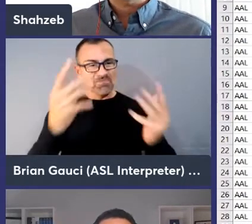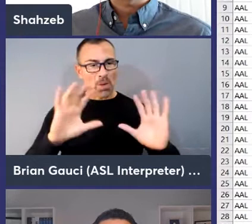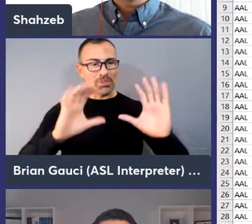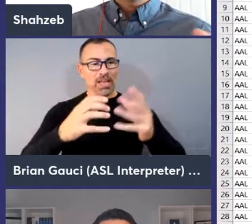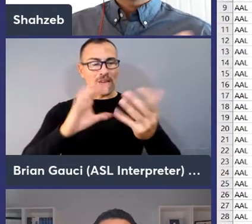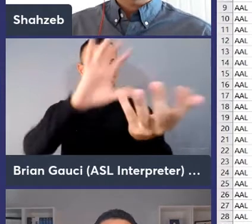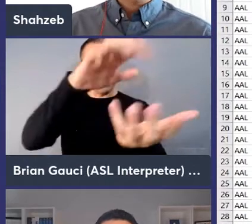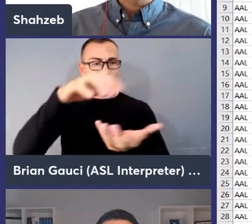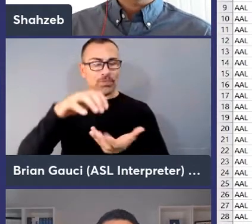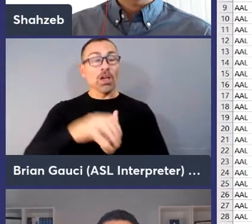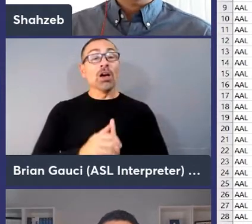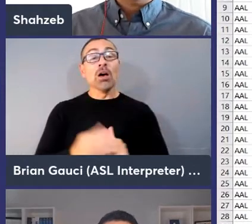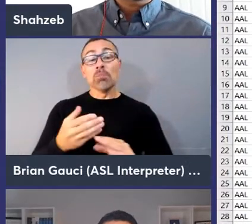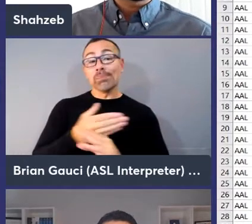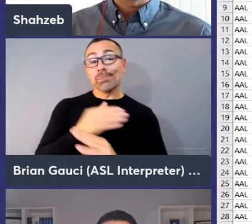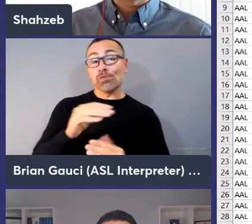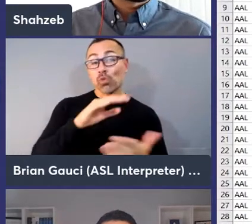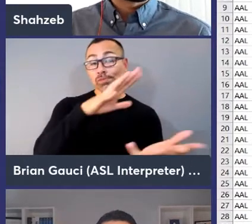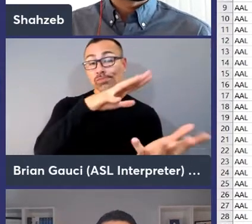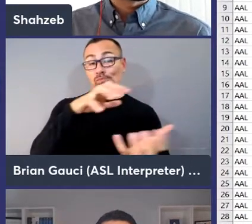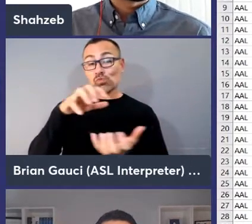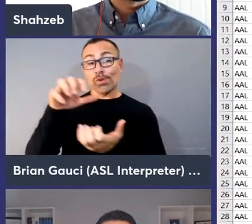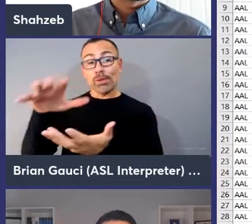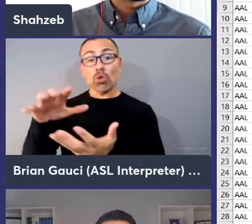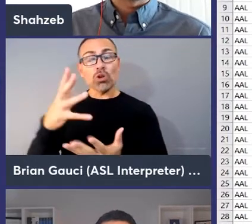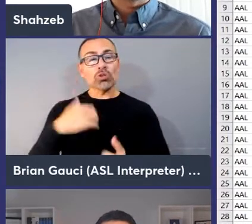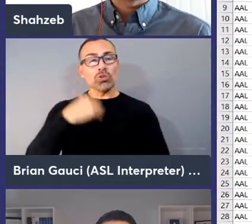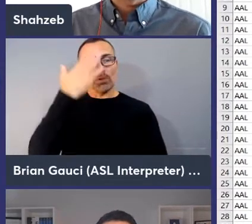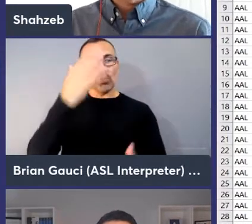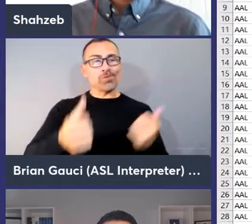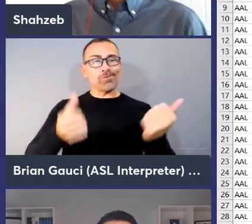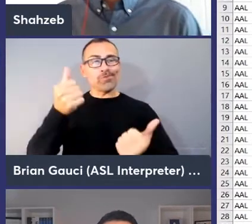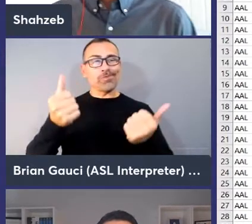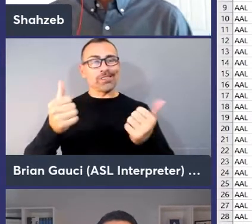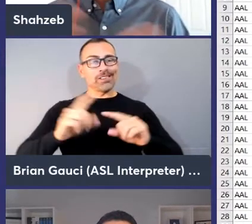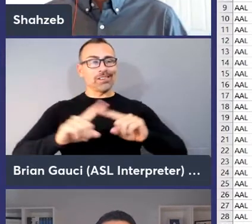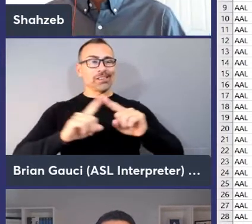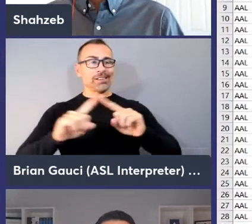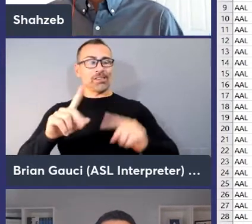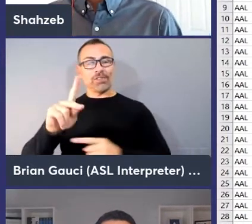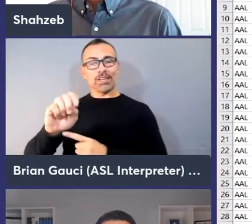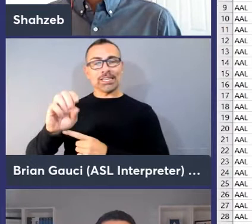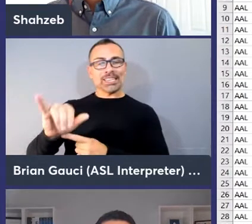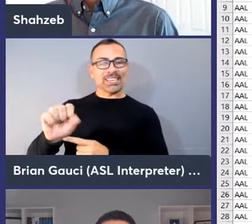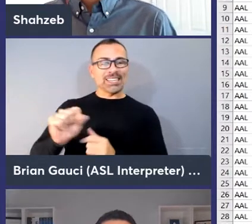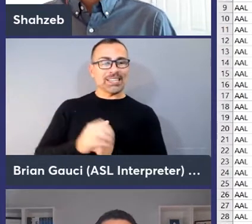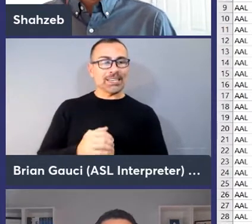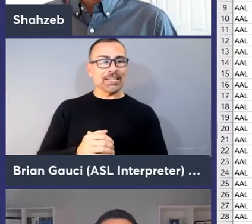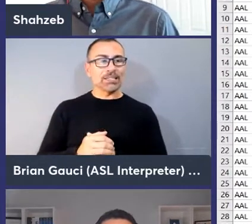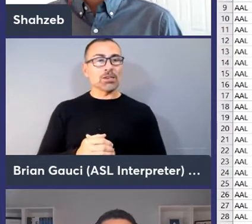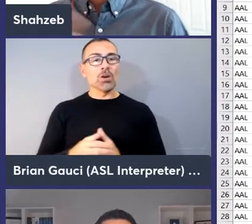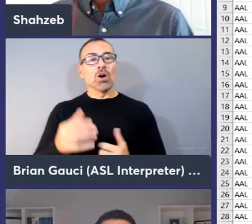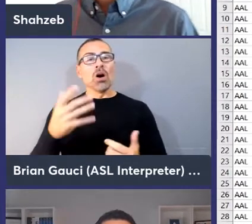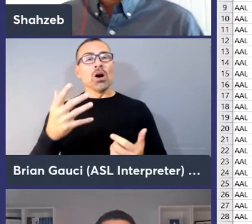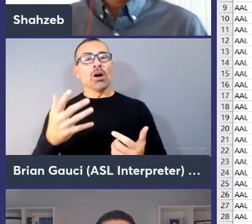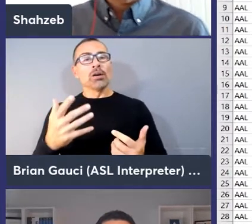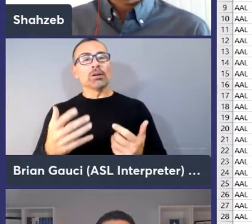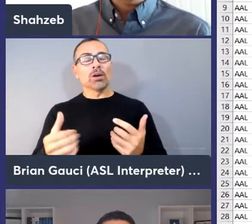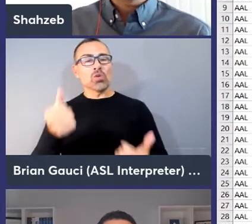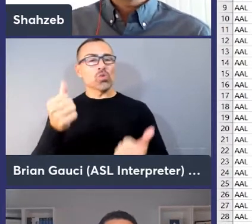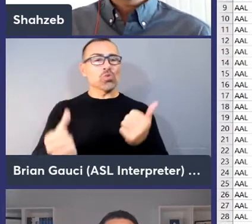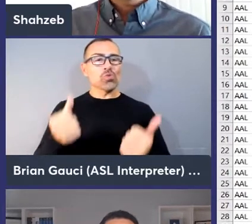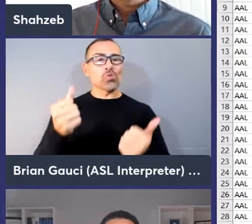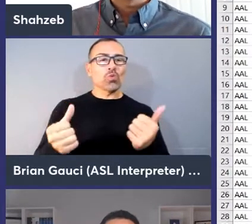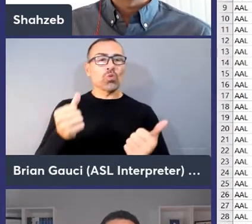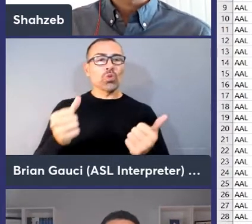to understand what are the different keys that you're going to be the primary key that you want to define on your DynamoDB